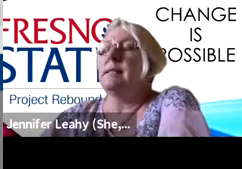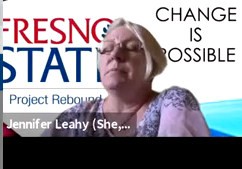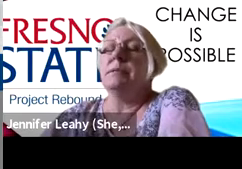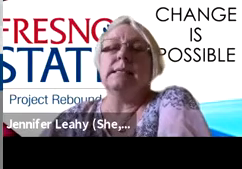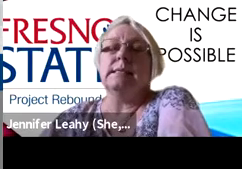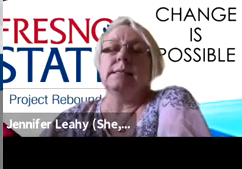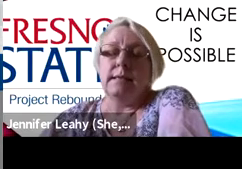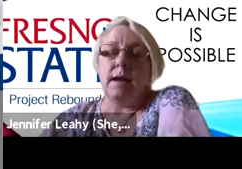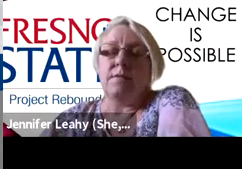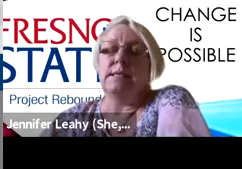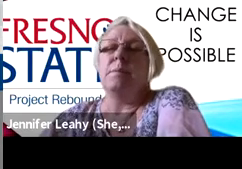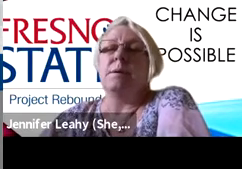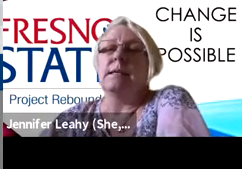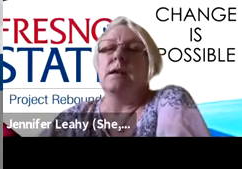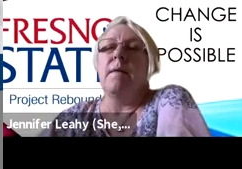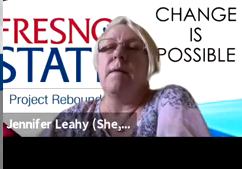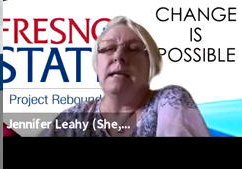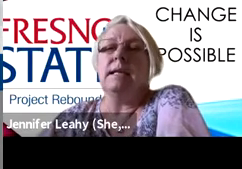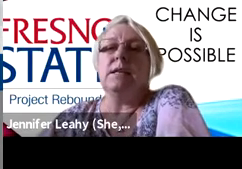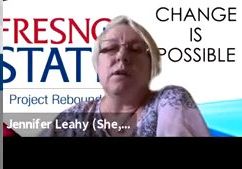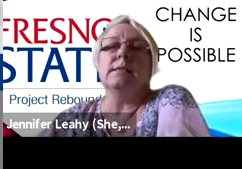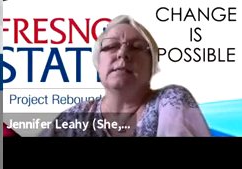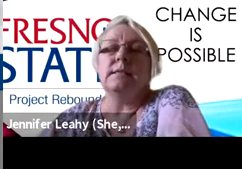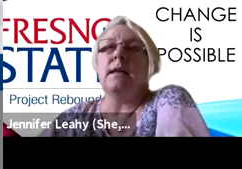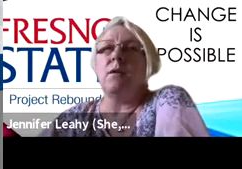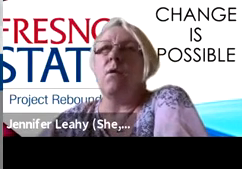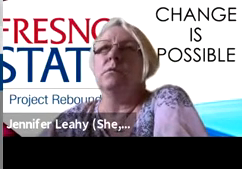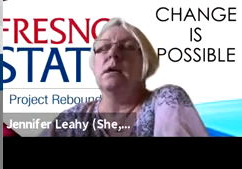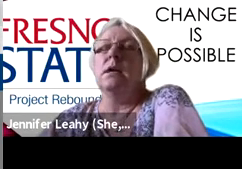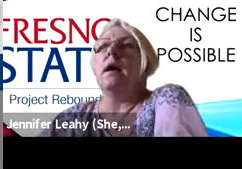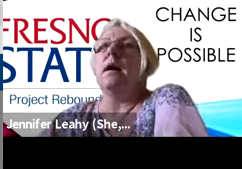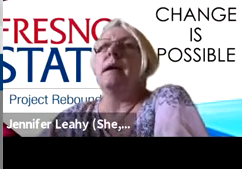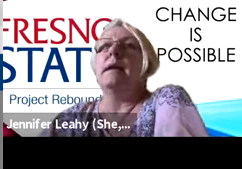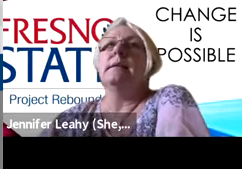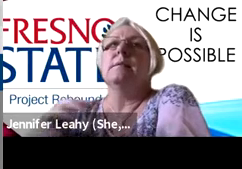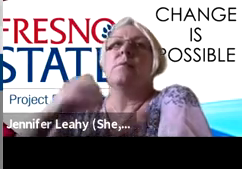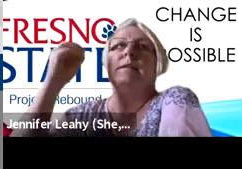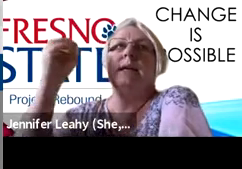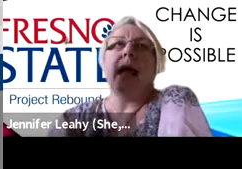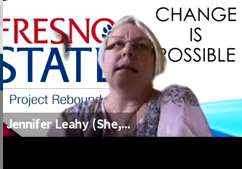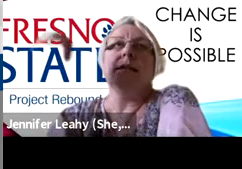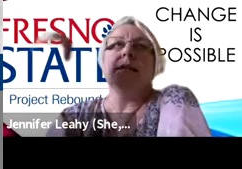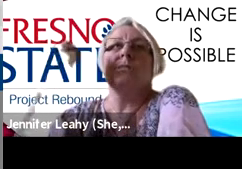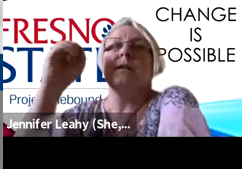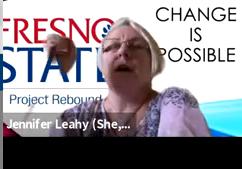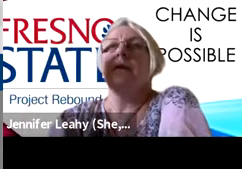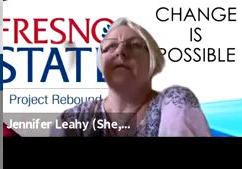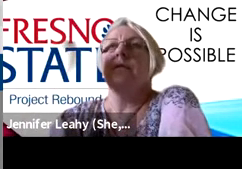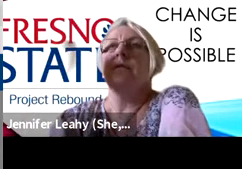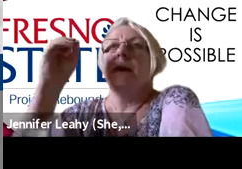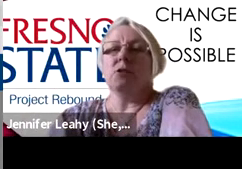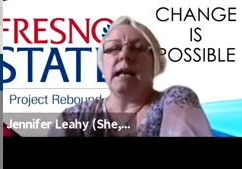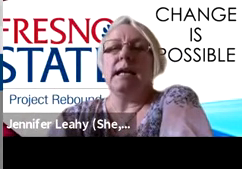person, siblings, every single person, immediately thrust into that role. And it's important, again, in terms